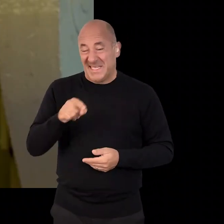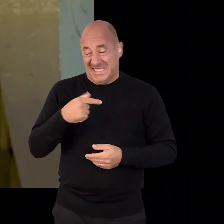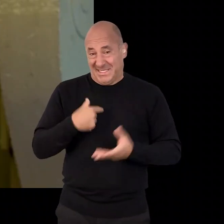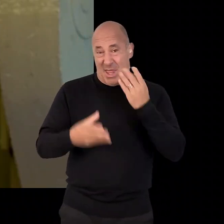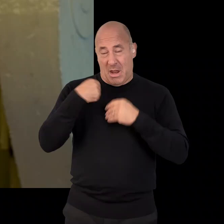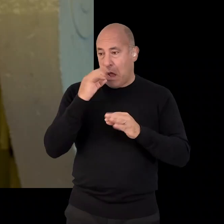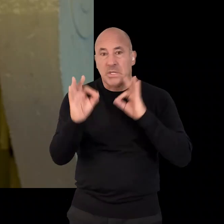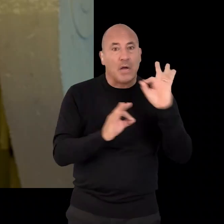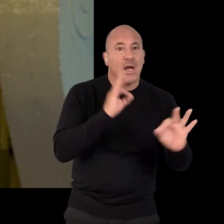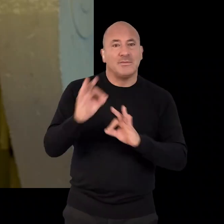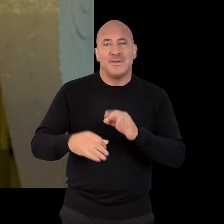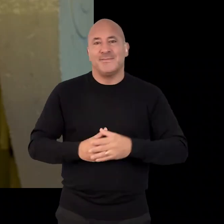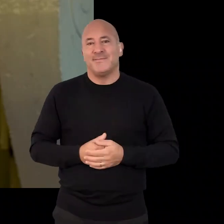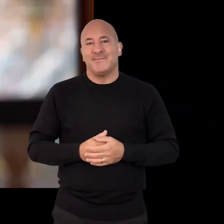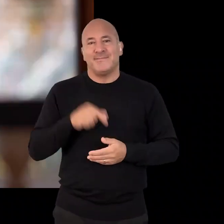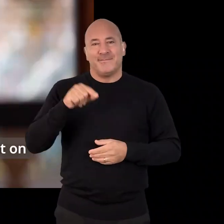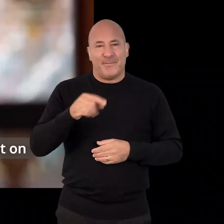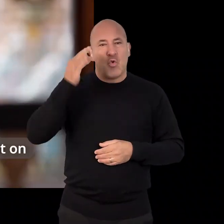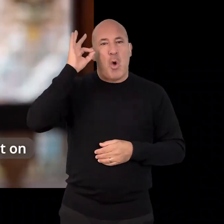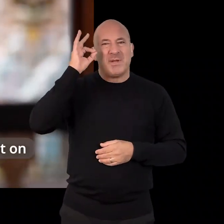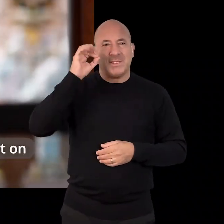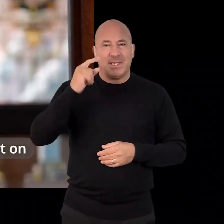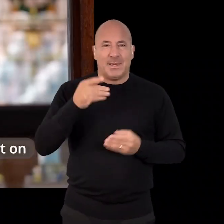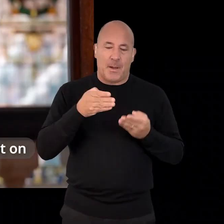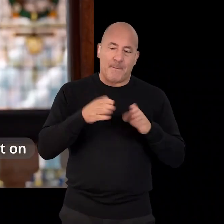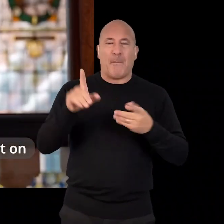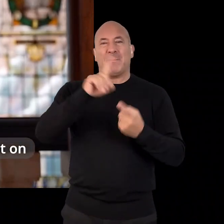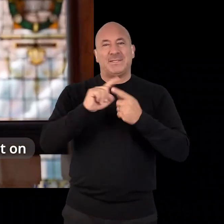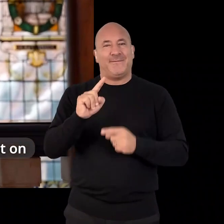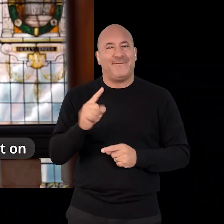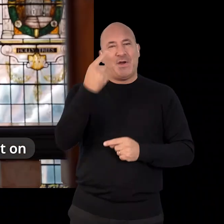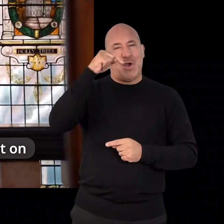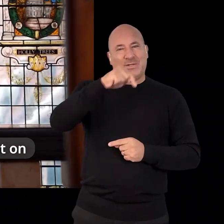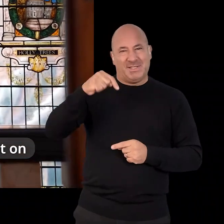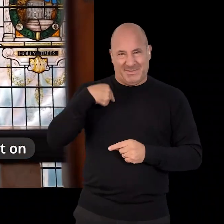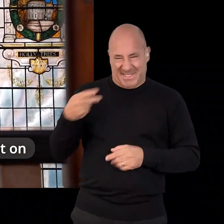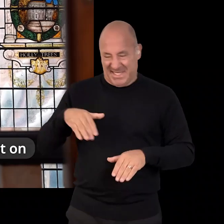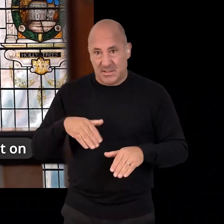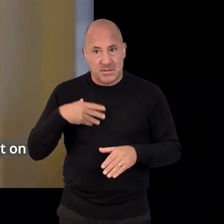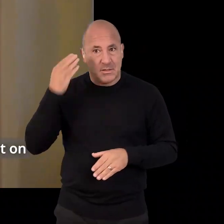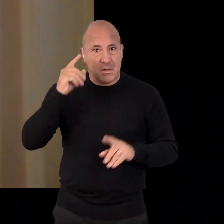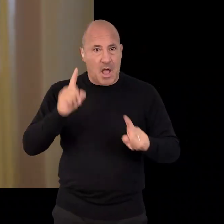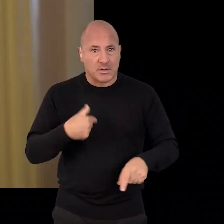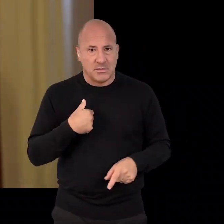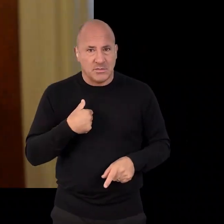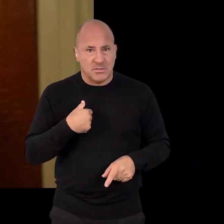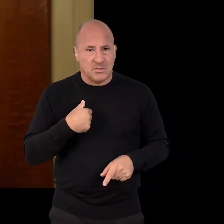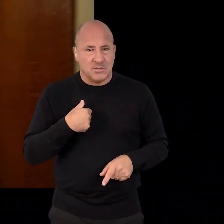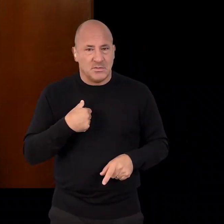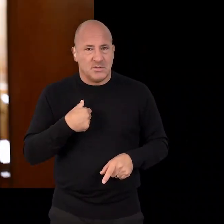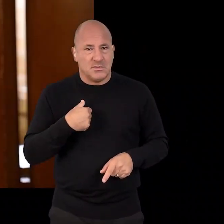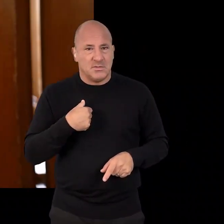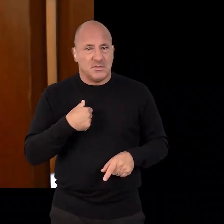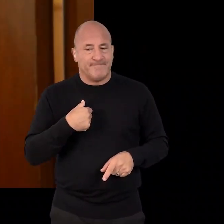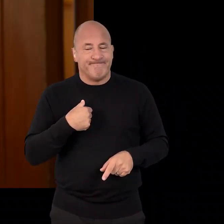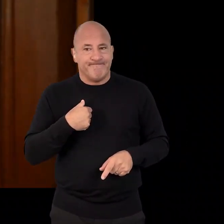ask. So that's how I learnt. One of the first public meetings that on the committees I sat on, and